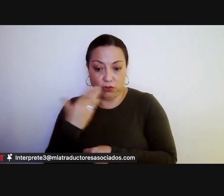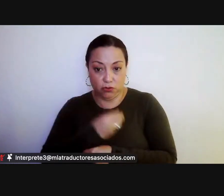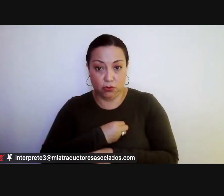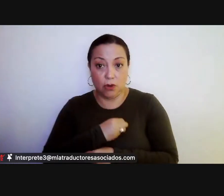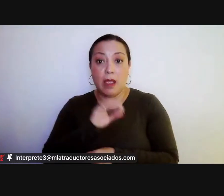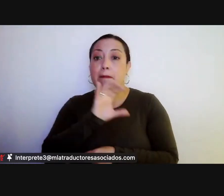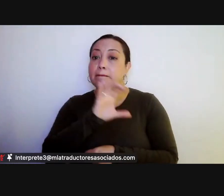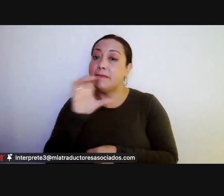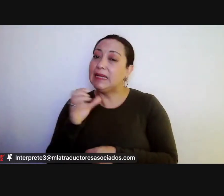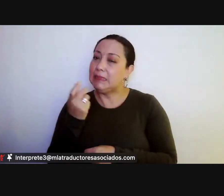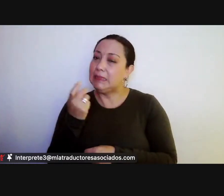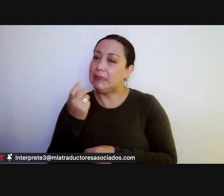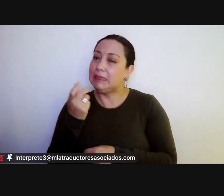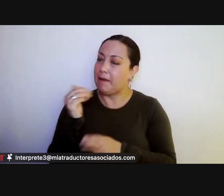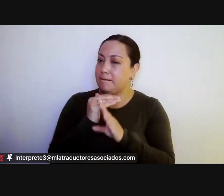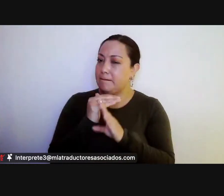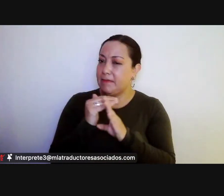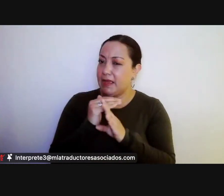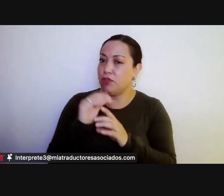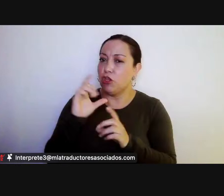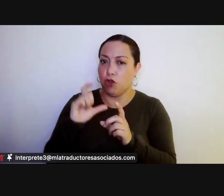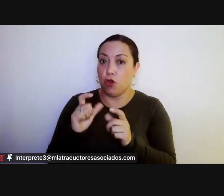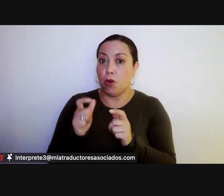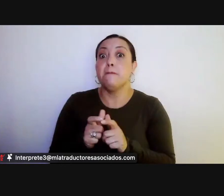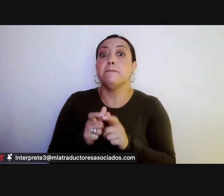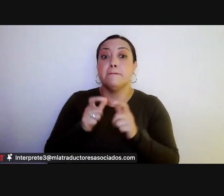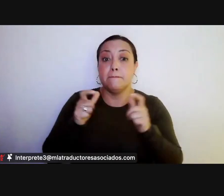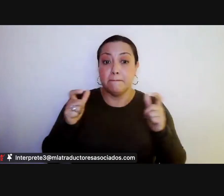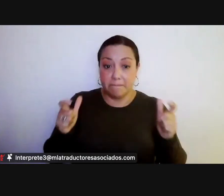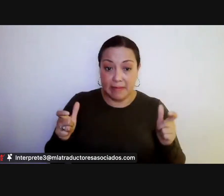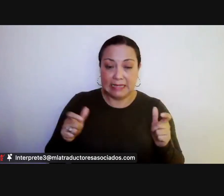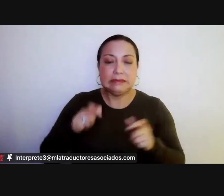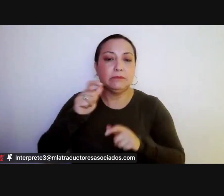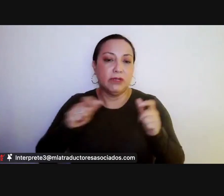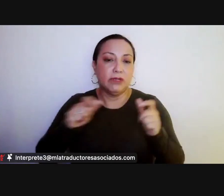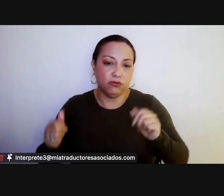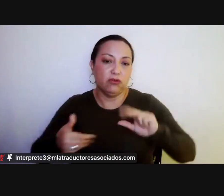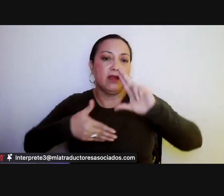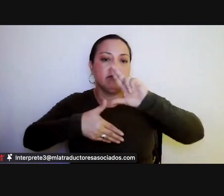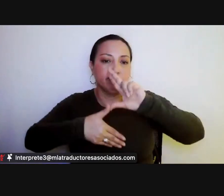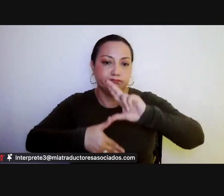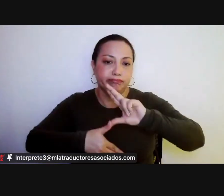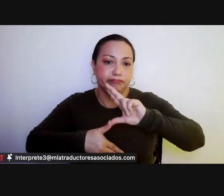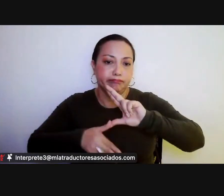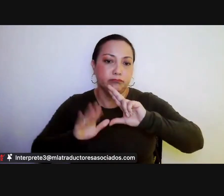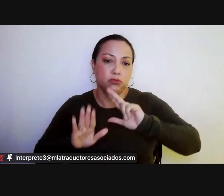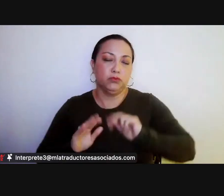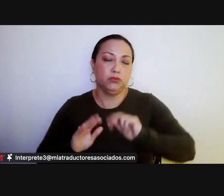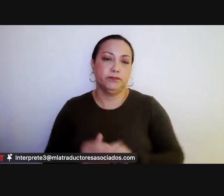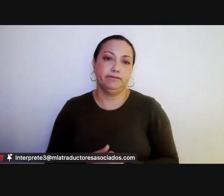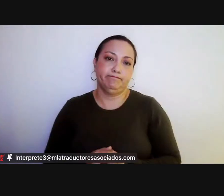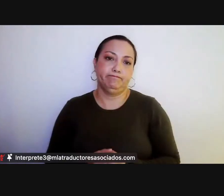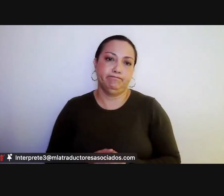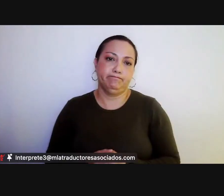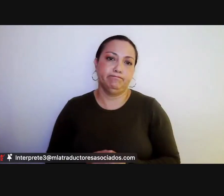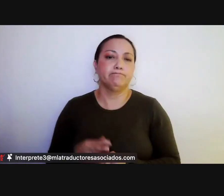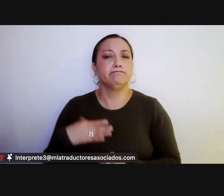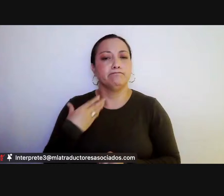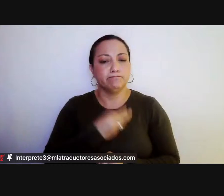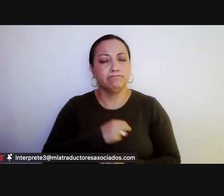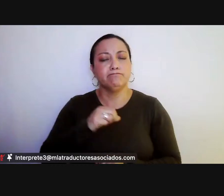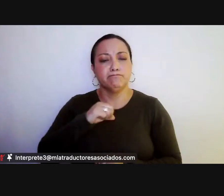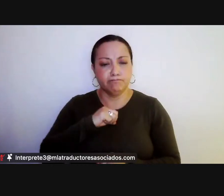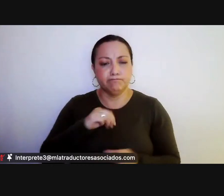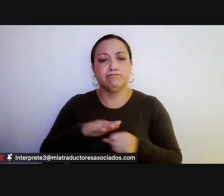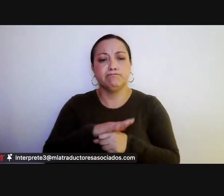And those countries with medium income cover more than half of the Latin American countries. So